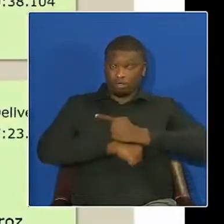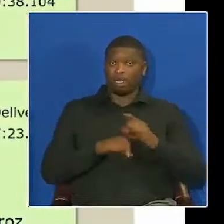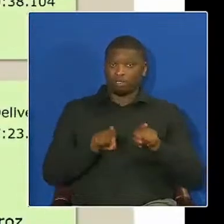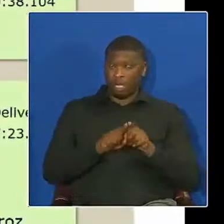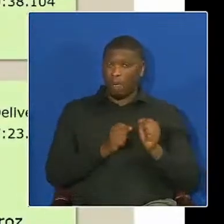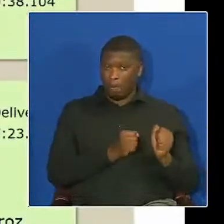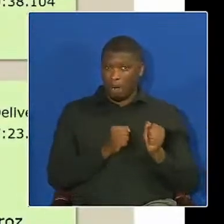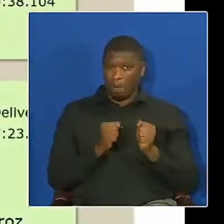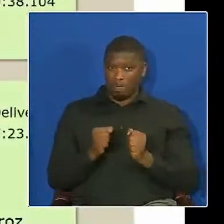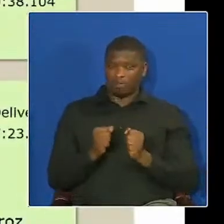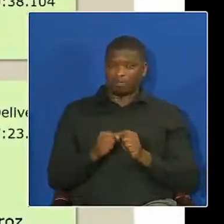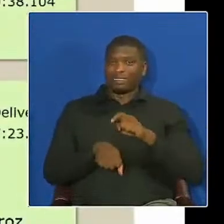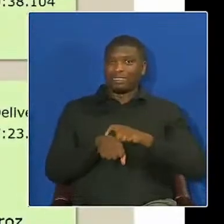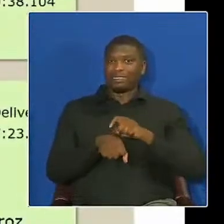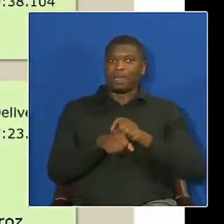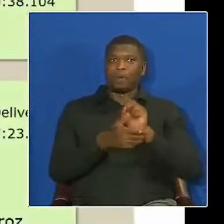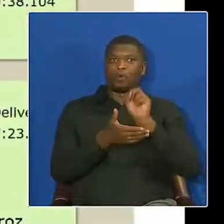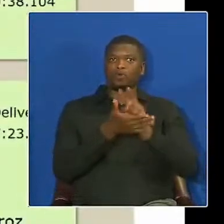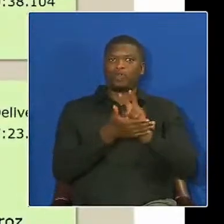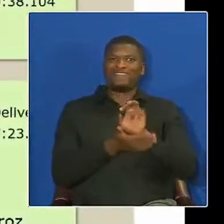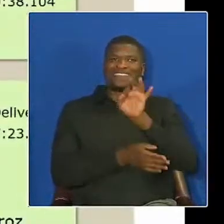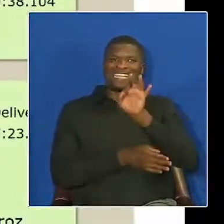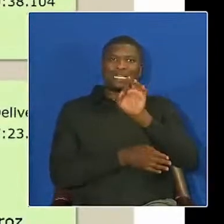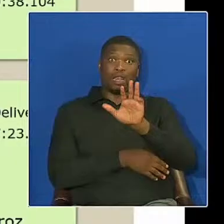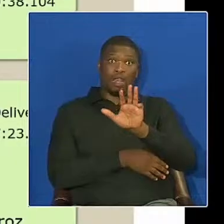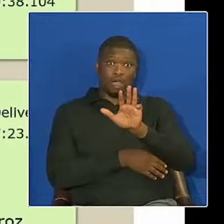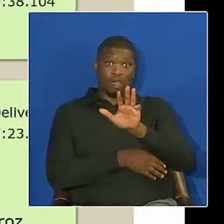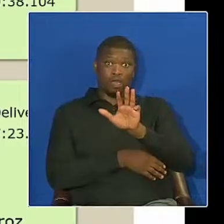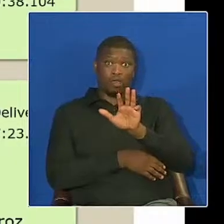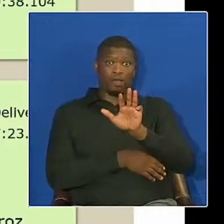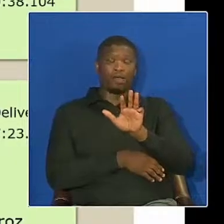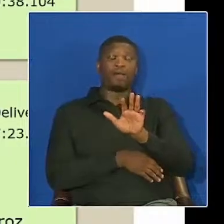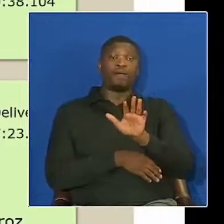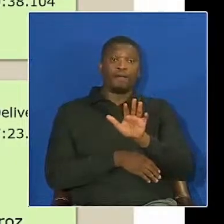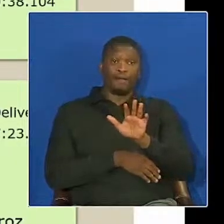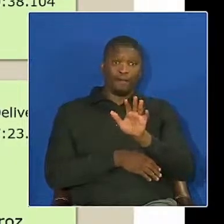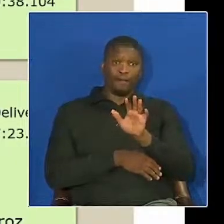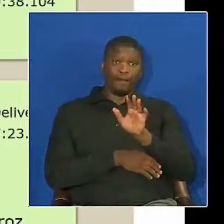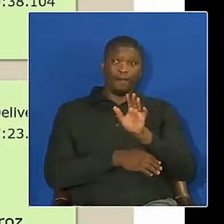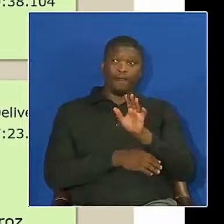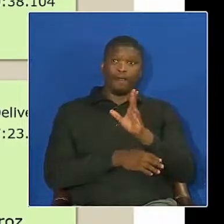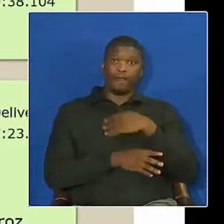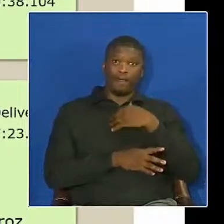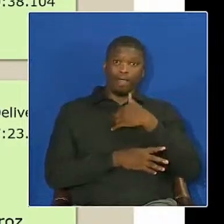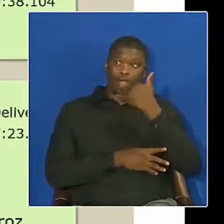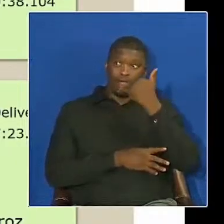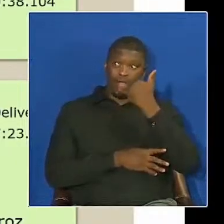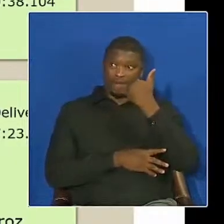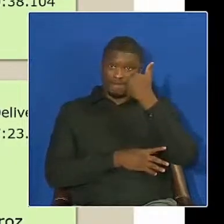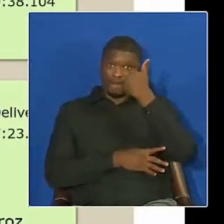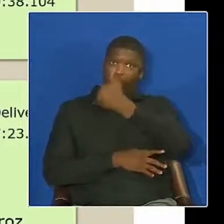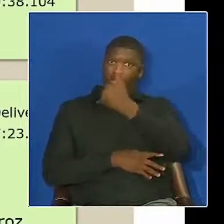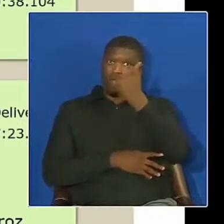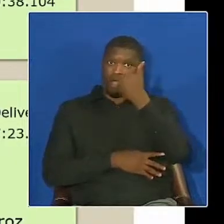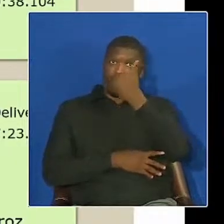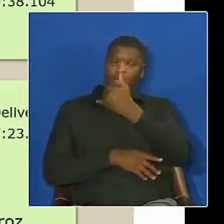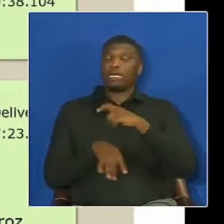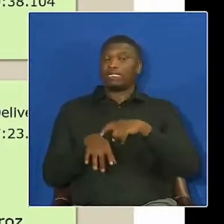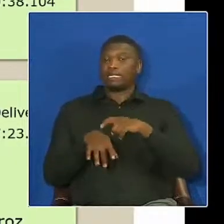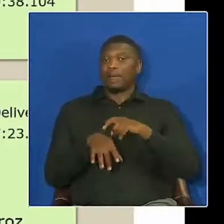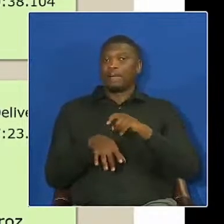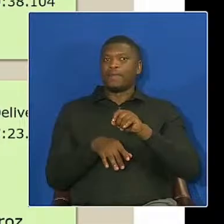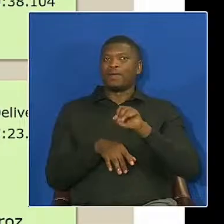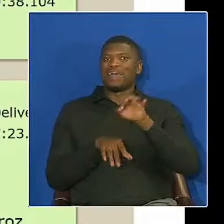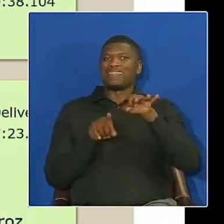at 12:39, a call from Mr. Mokgotsi and another call from Mr. Mokgotsi at